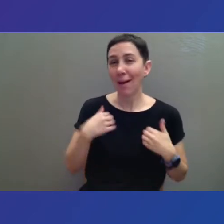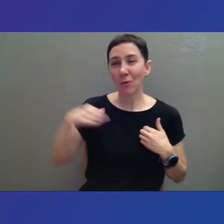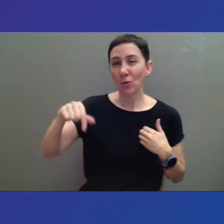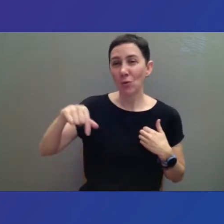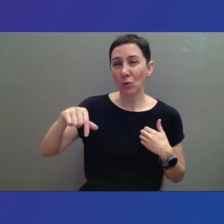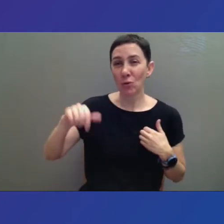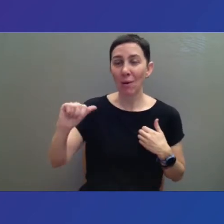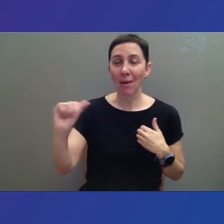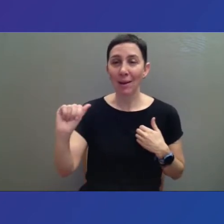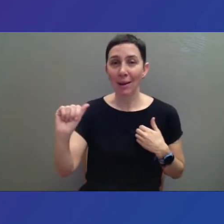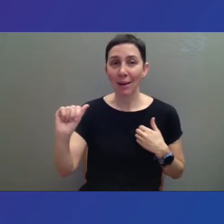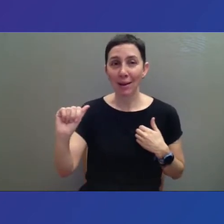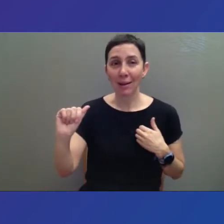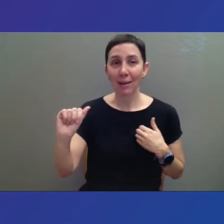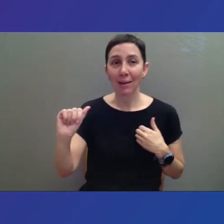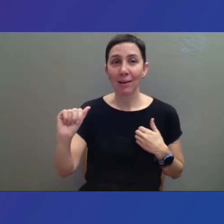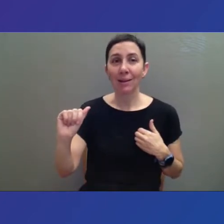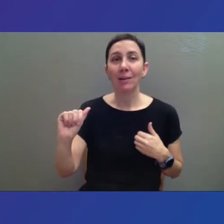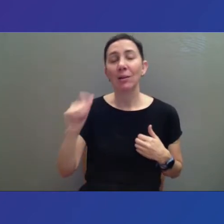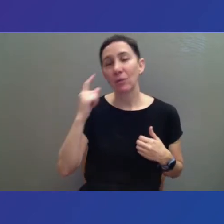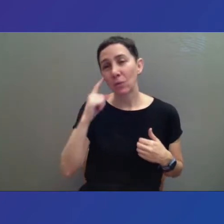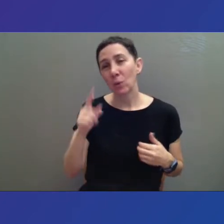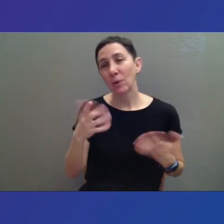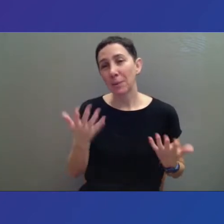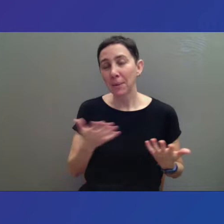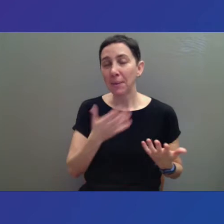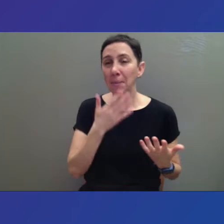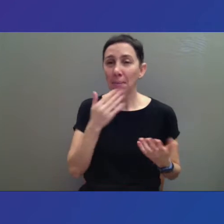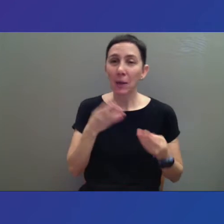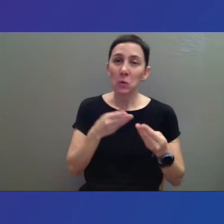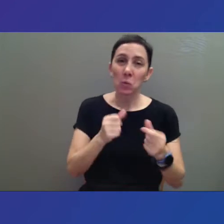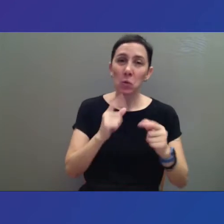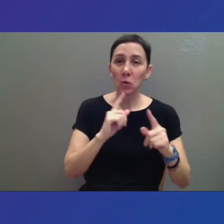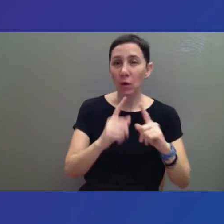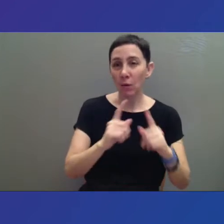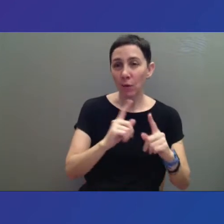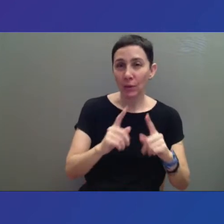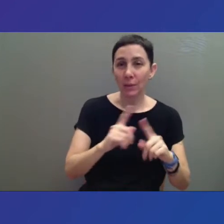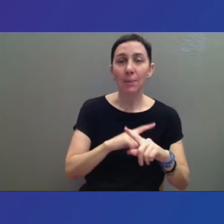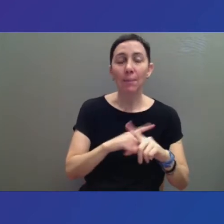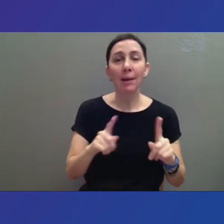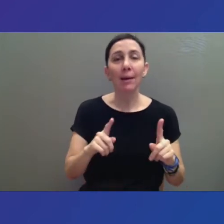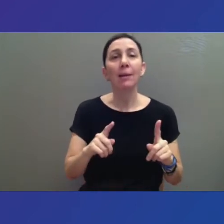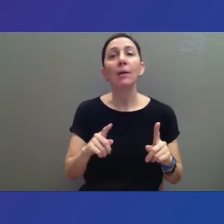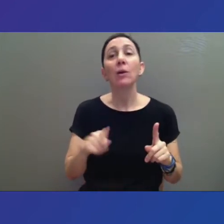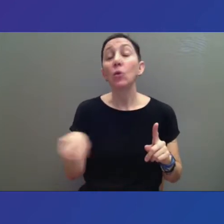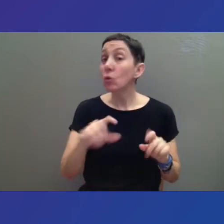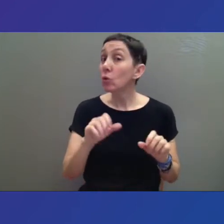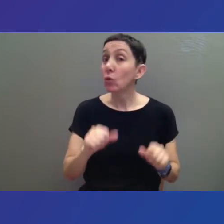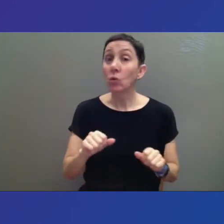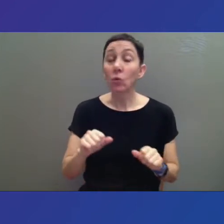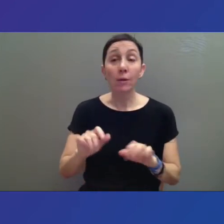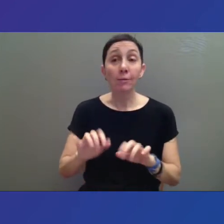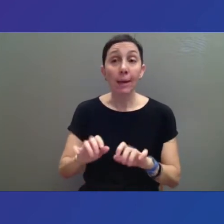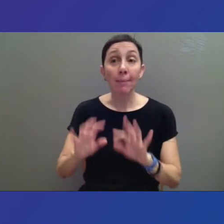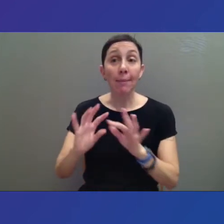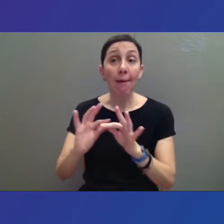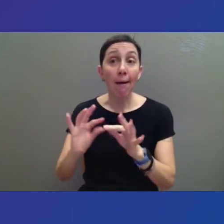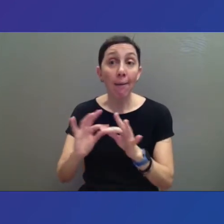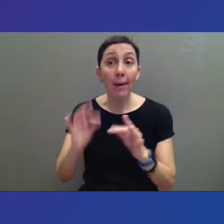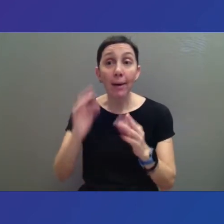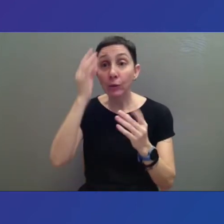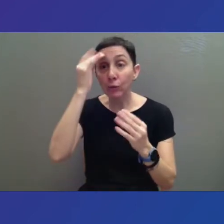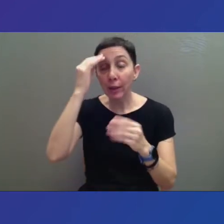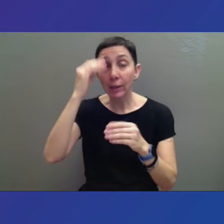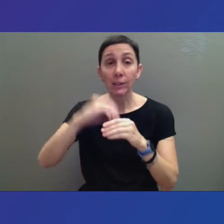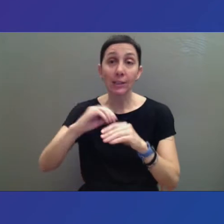of mind and ease in the conversation. However, please feel free to post your comments and reflections in the chat